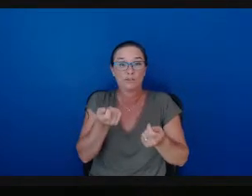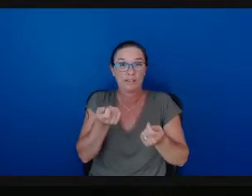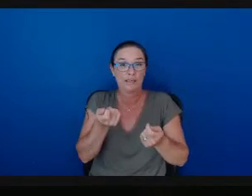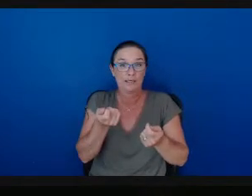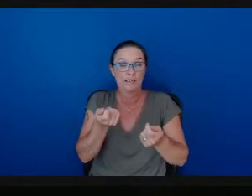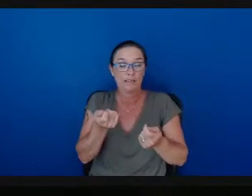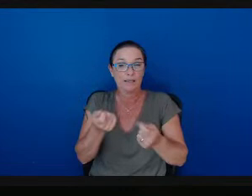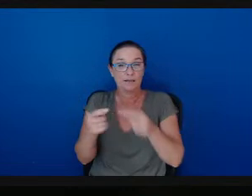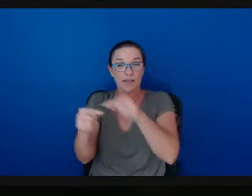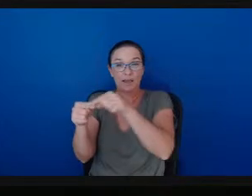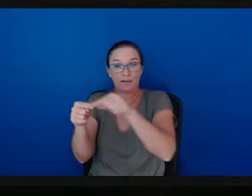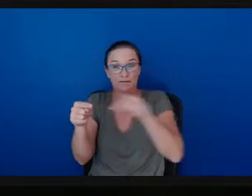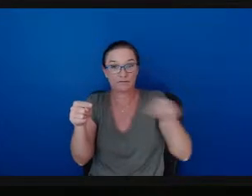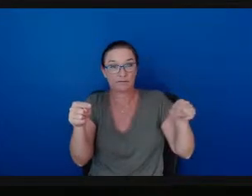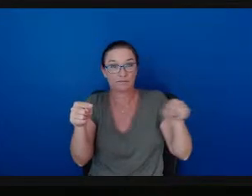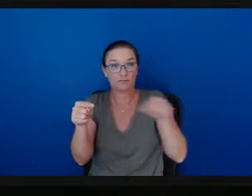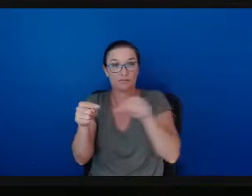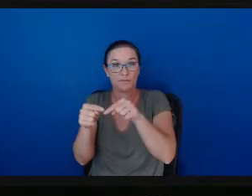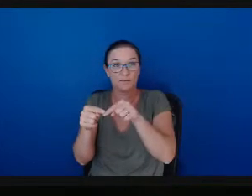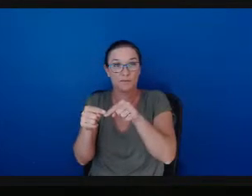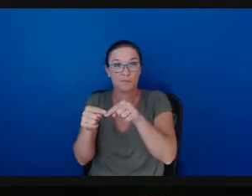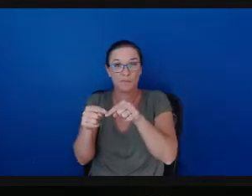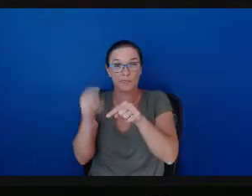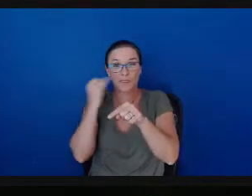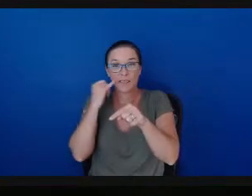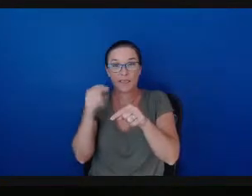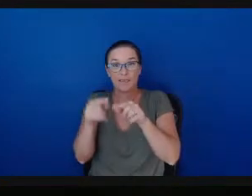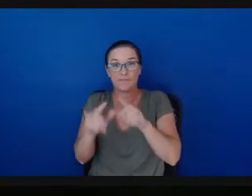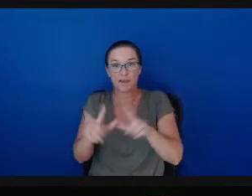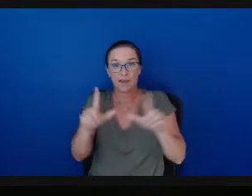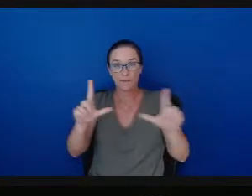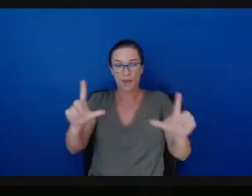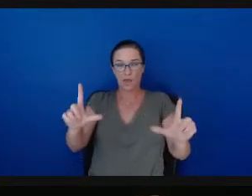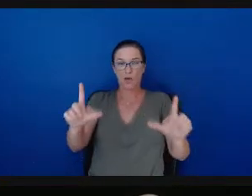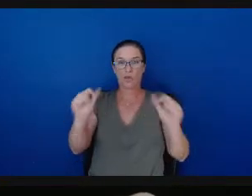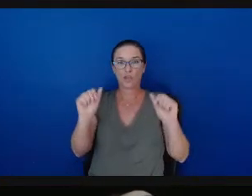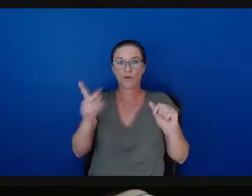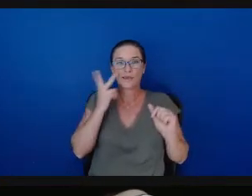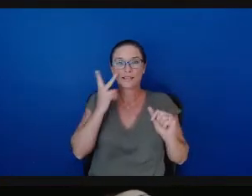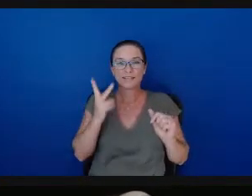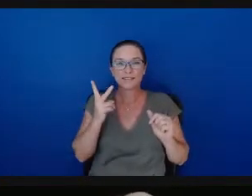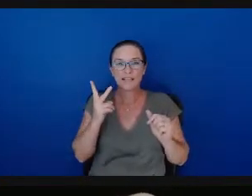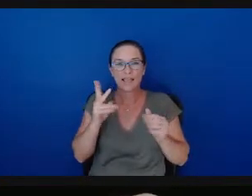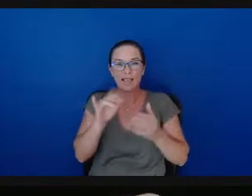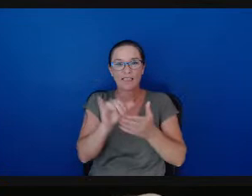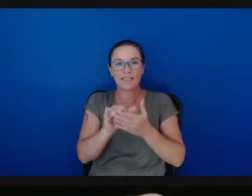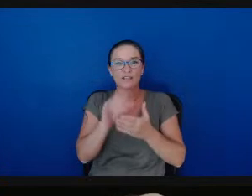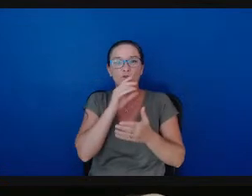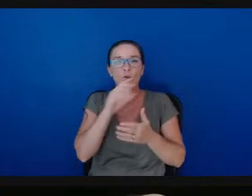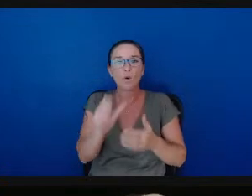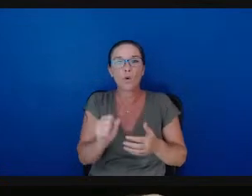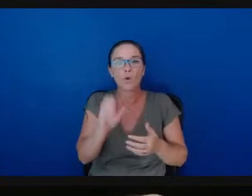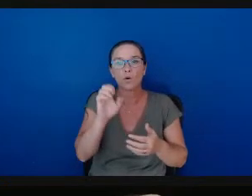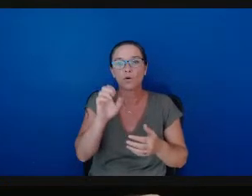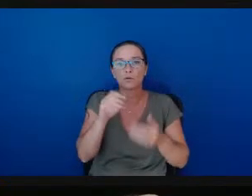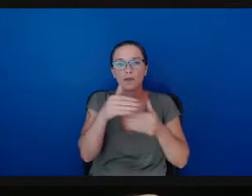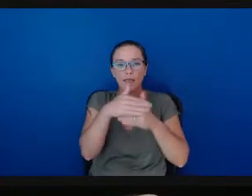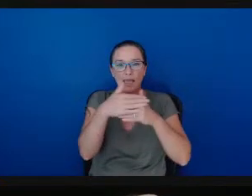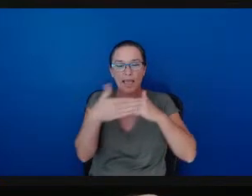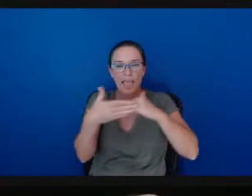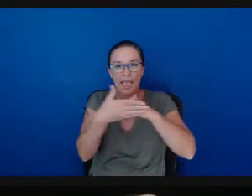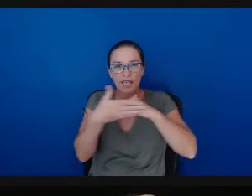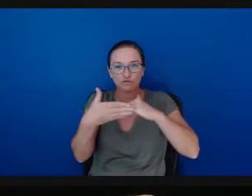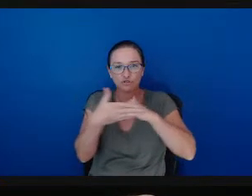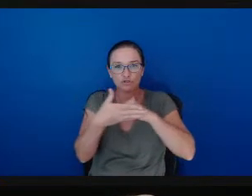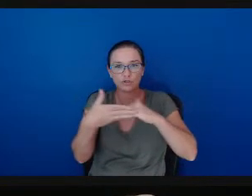here. And if I zoom it back out, maybe you can tell that's that old edge of the crater.